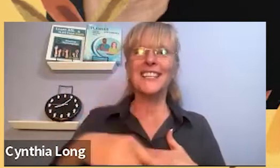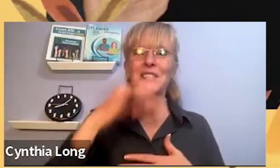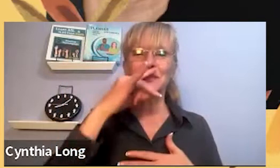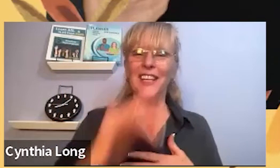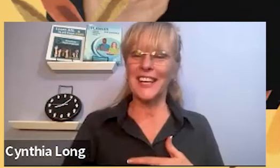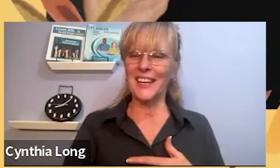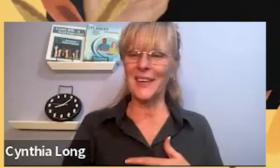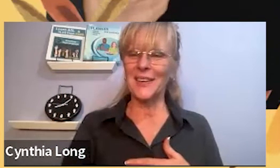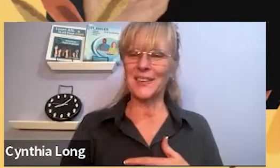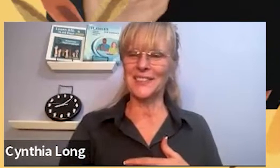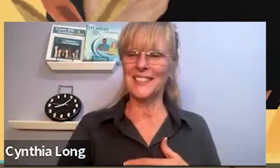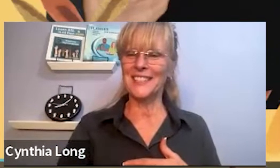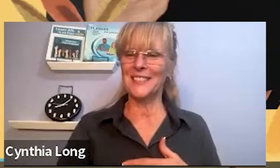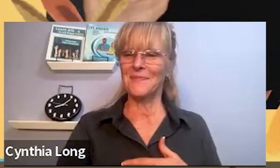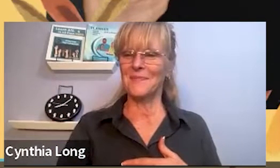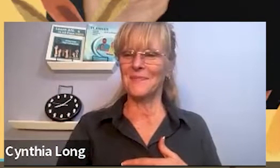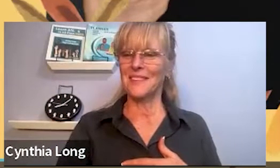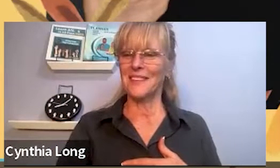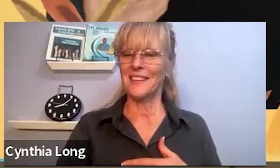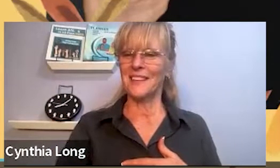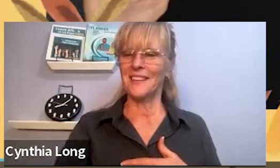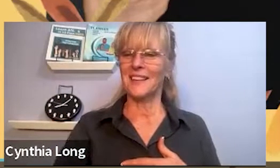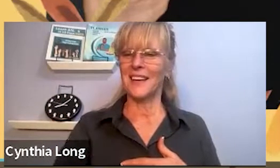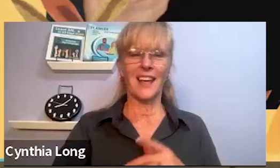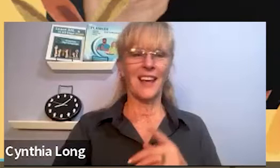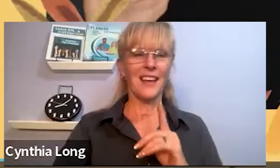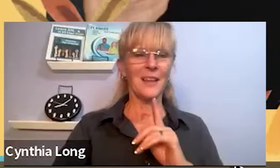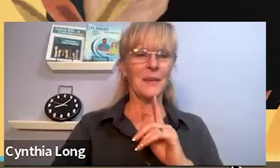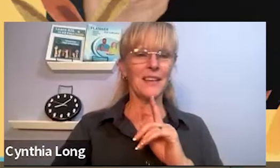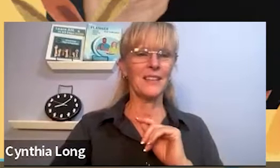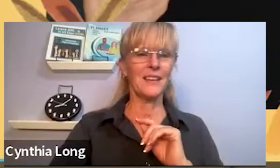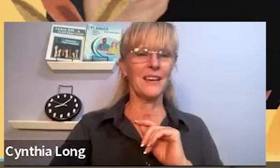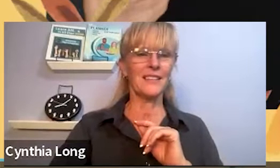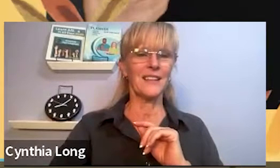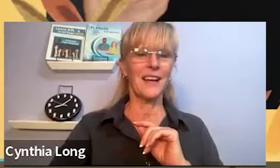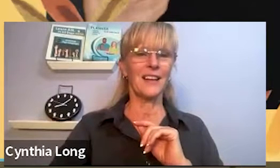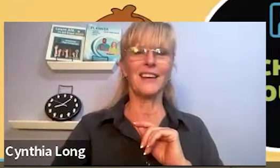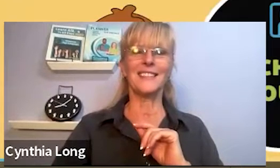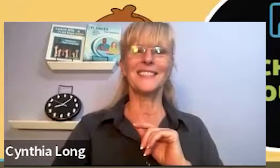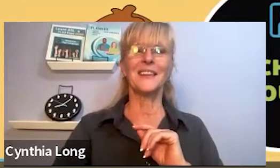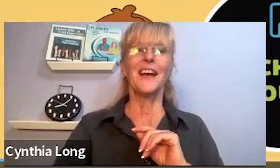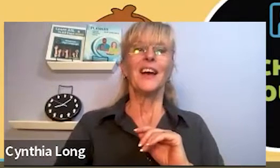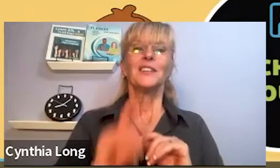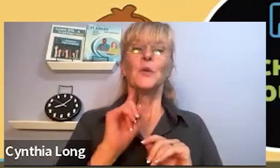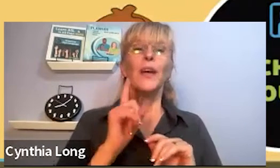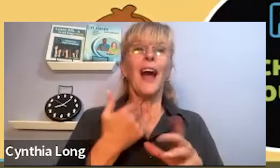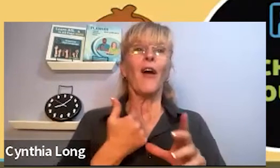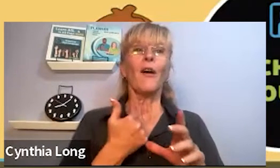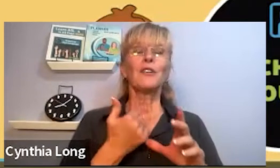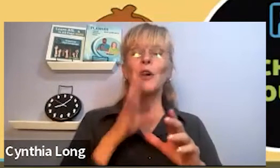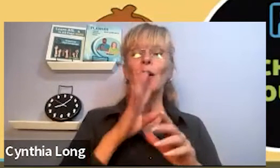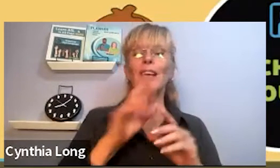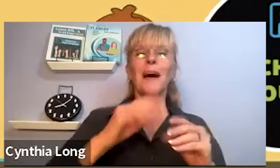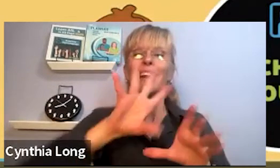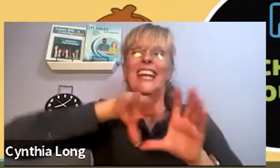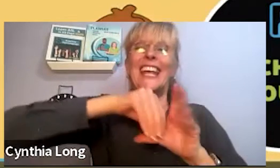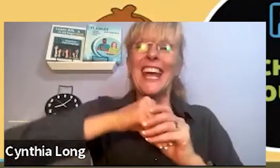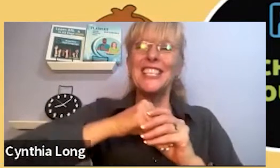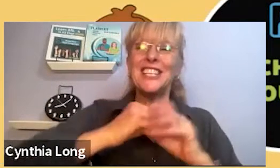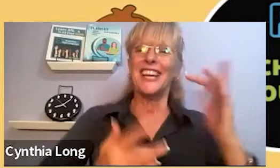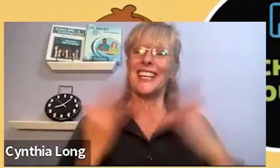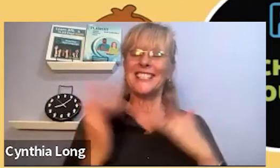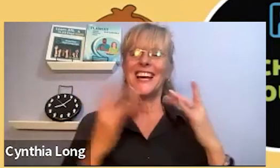Thanksgiving ideas for the kiddos. And let me hit the next slide. Yes. So we are talking